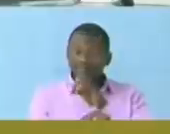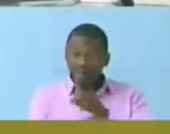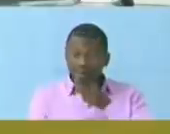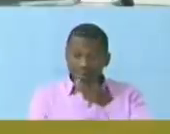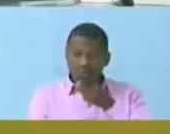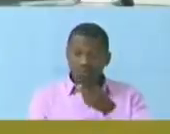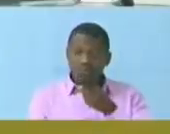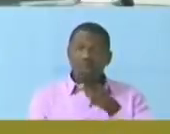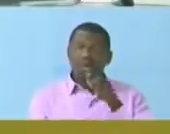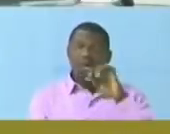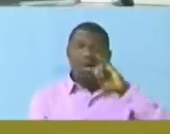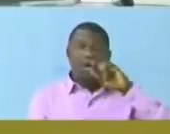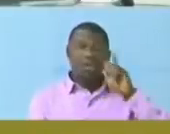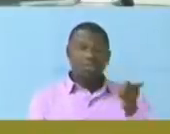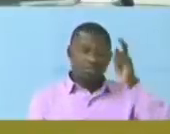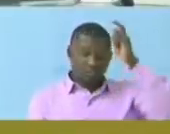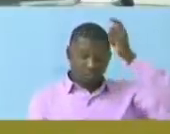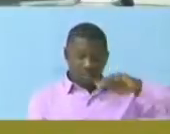that nobody